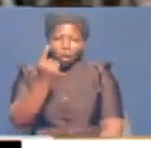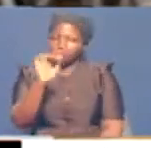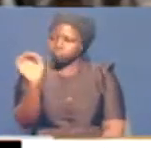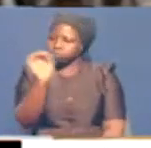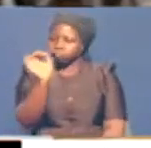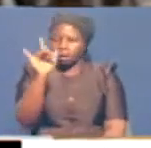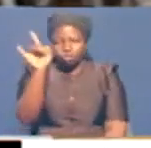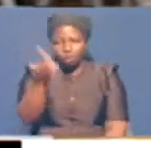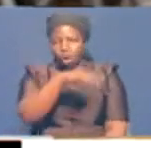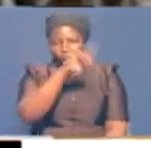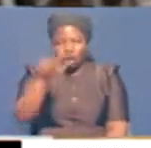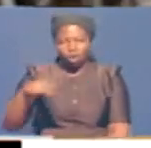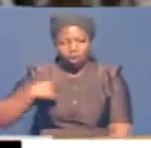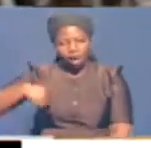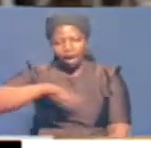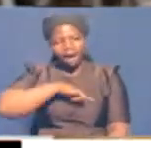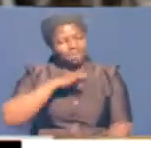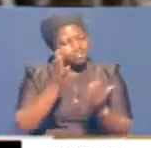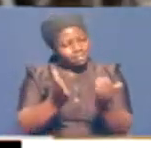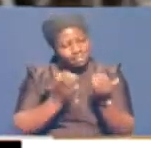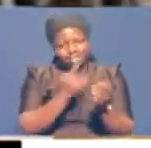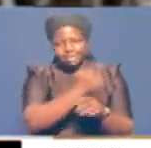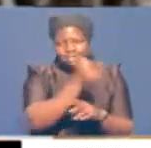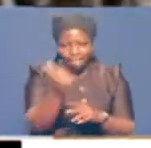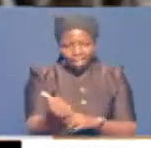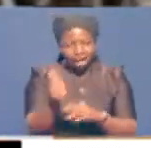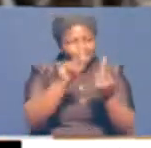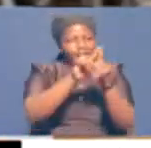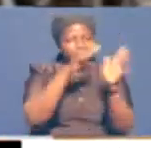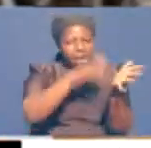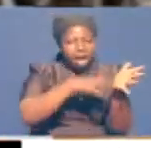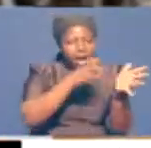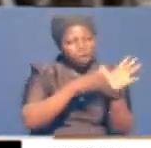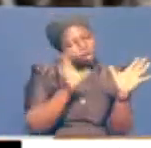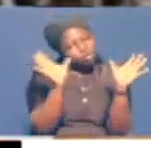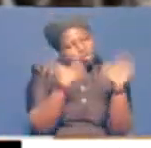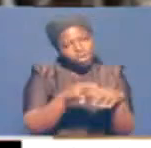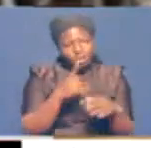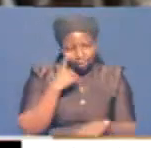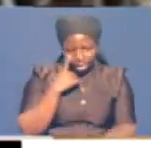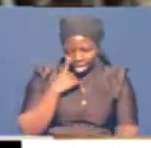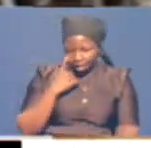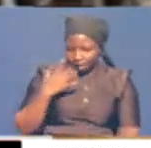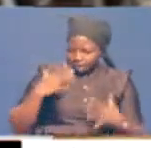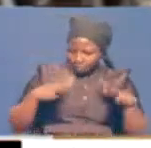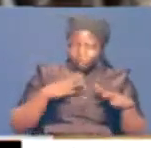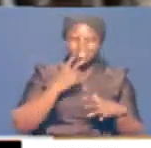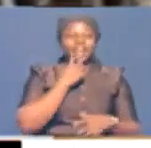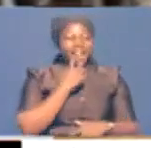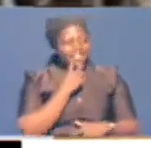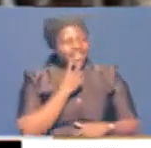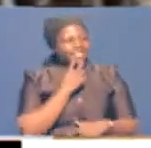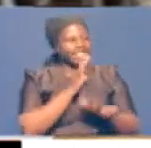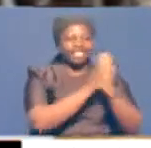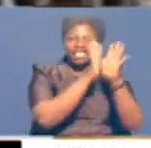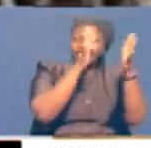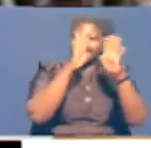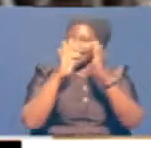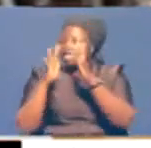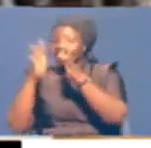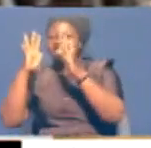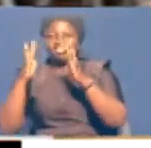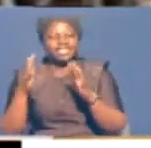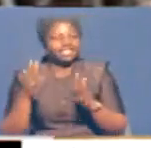wrong, we all need each other. And as a Kamba community, Musiana ati hapo watu wanacheka wanapiga makofi. Wacha